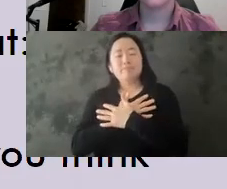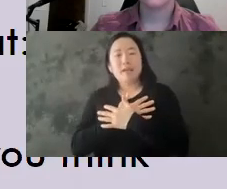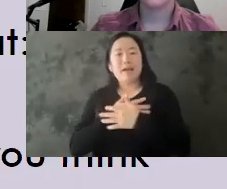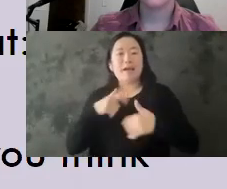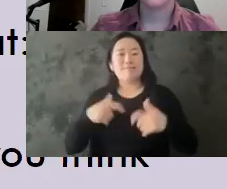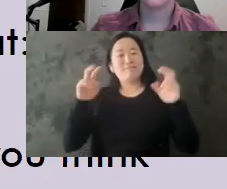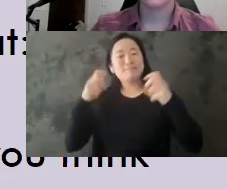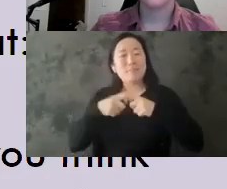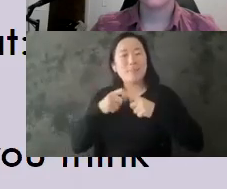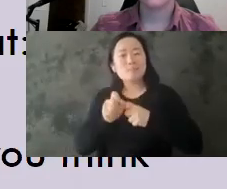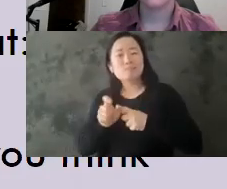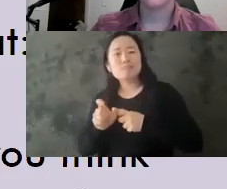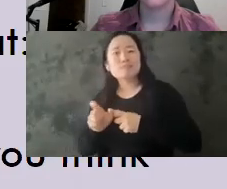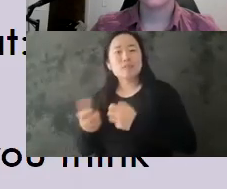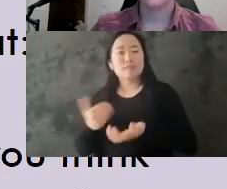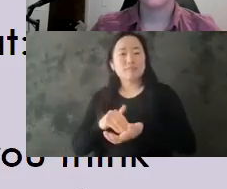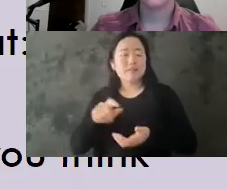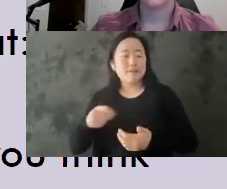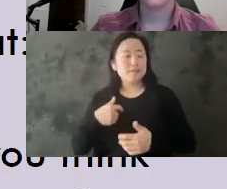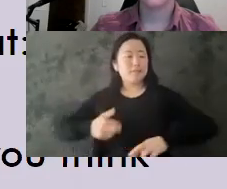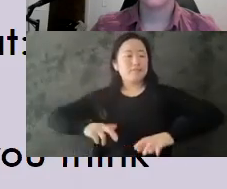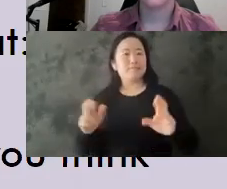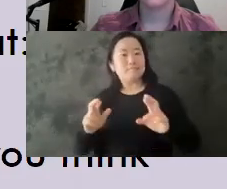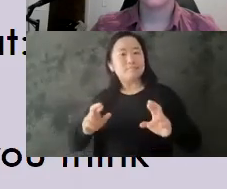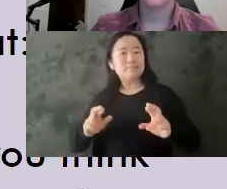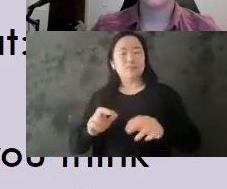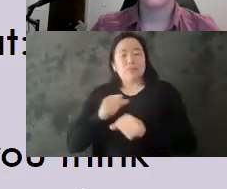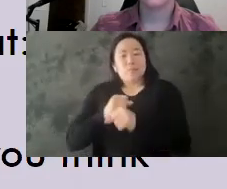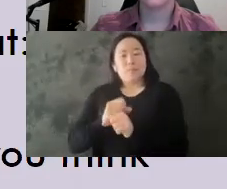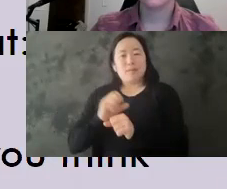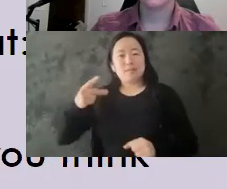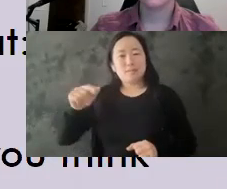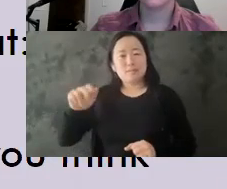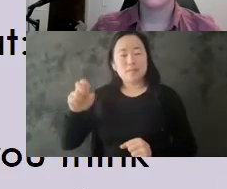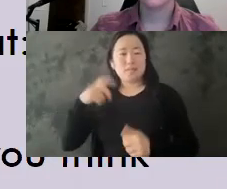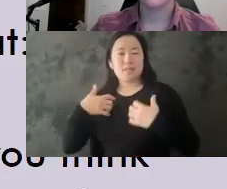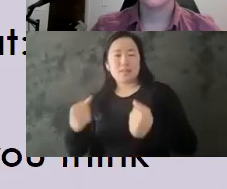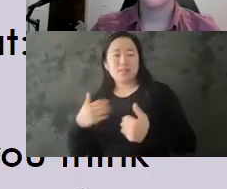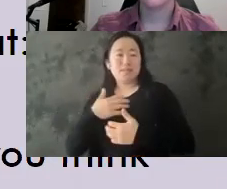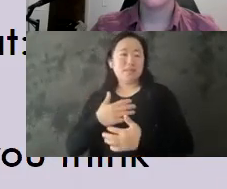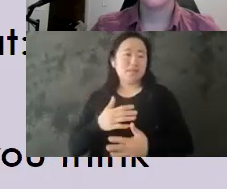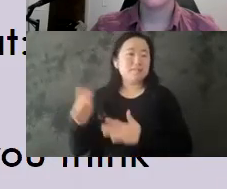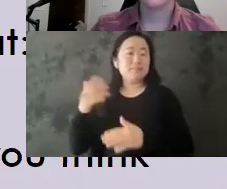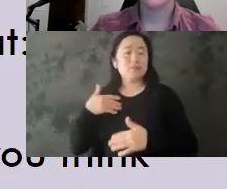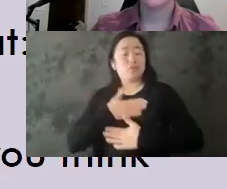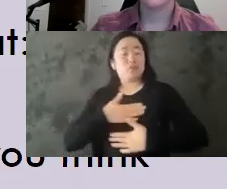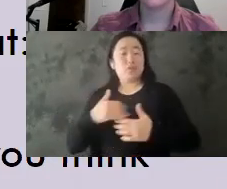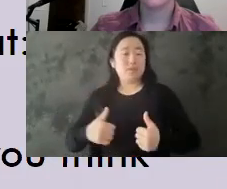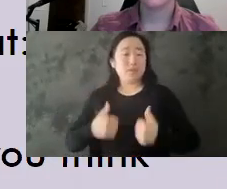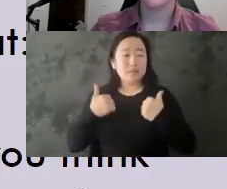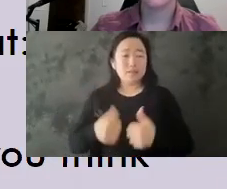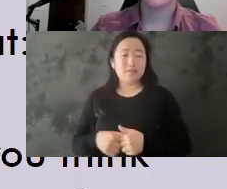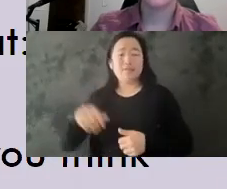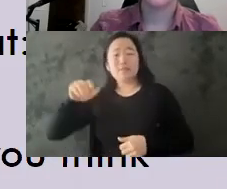on being able to create space for healing and enjoying life. Meggie, is there a path on the screen